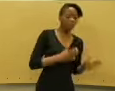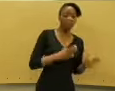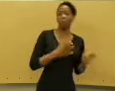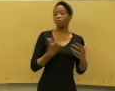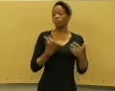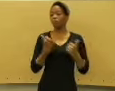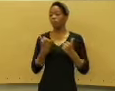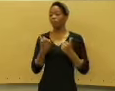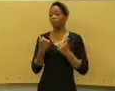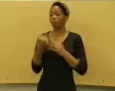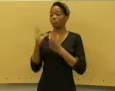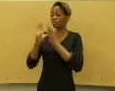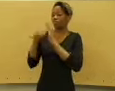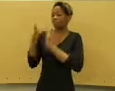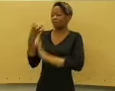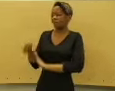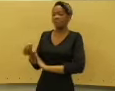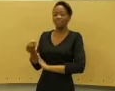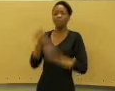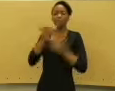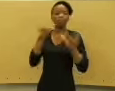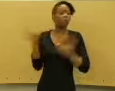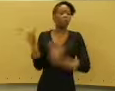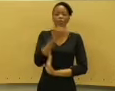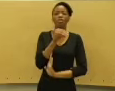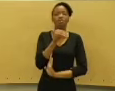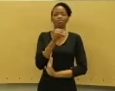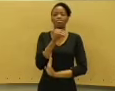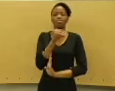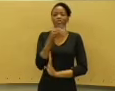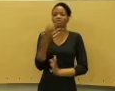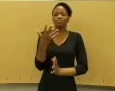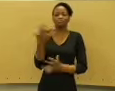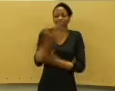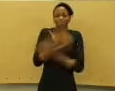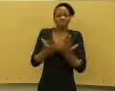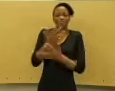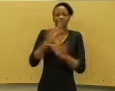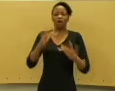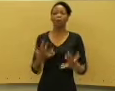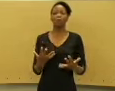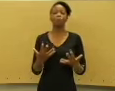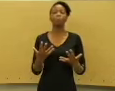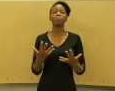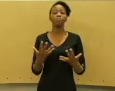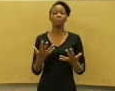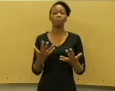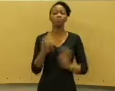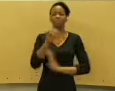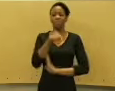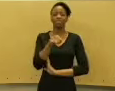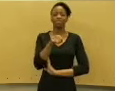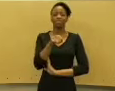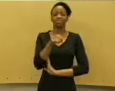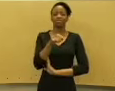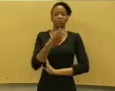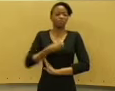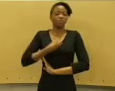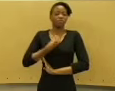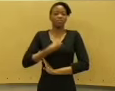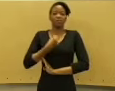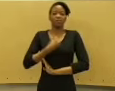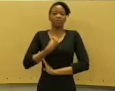in ways that are meaningful. How do we have that conversation with young adolescents in the first